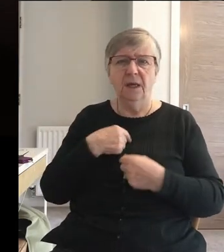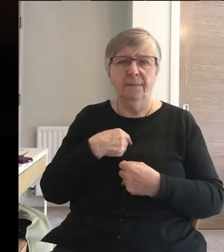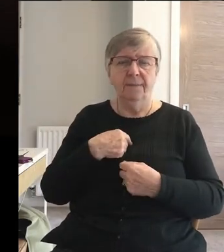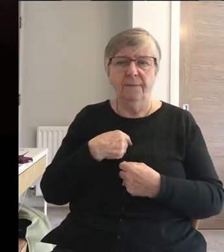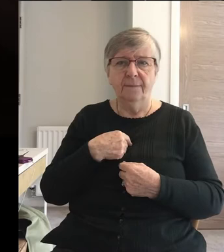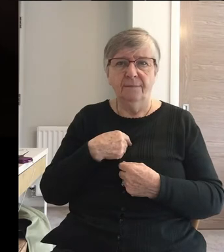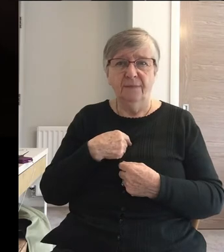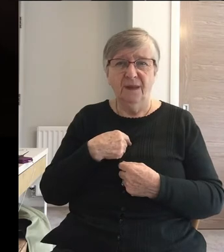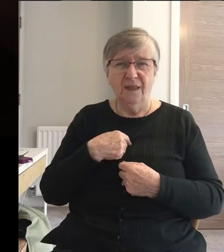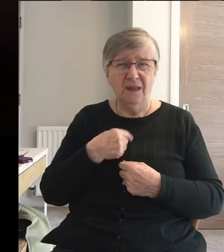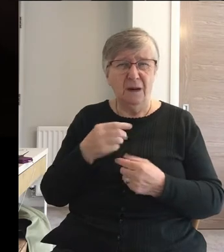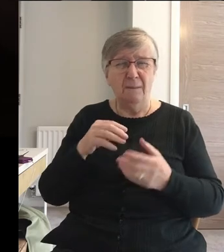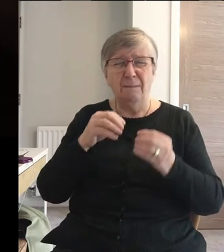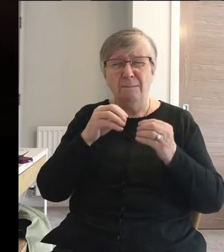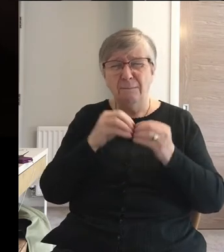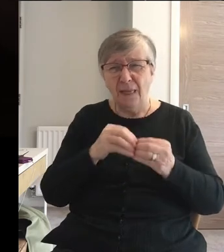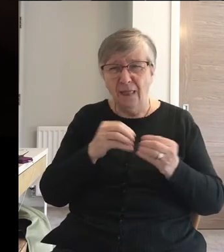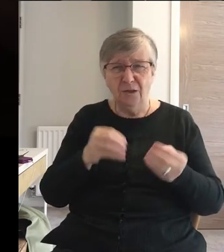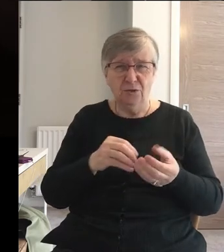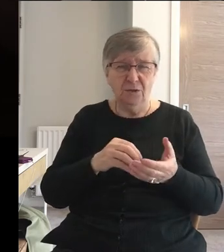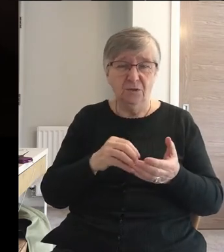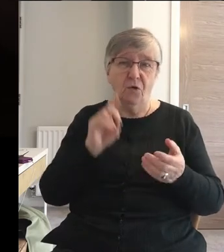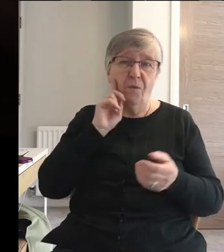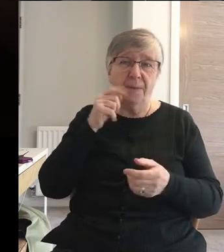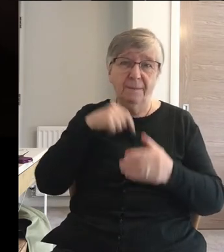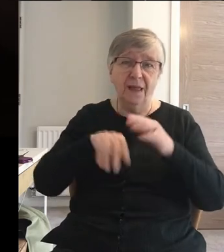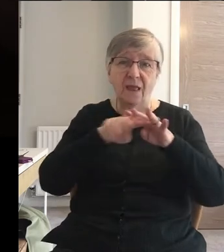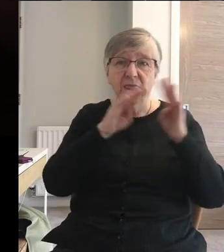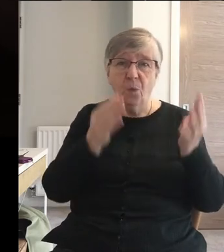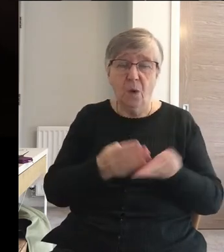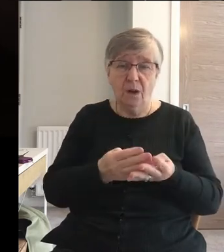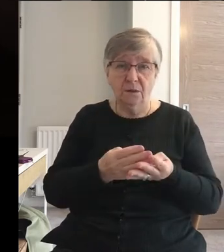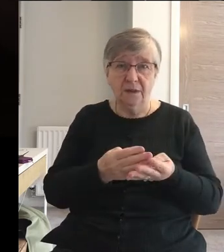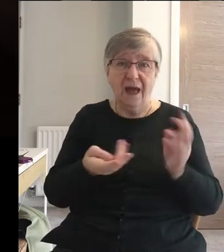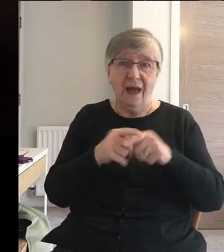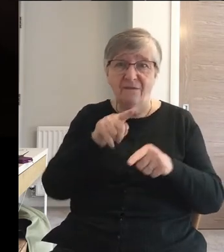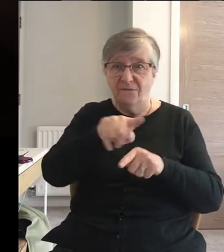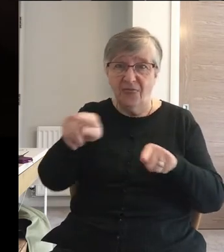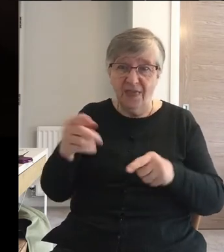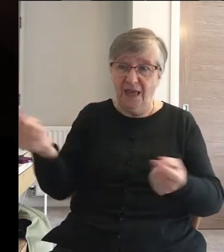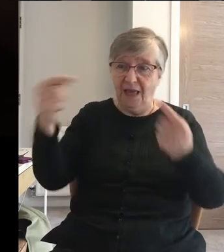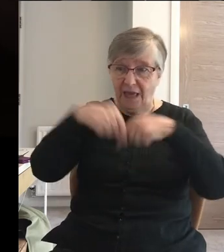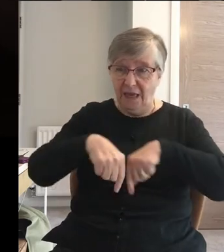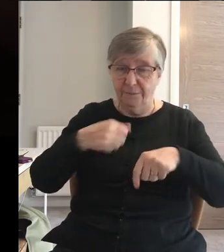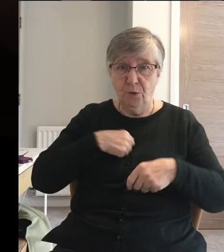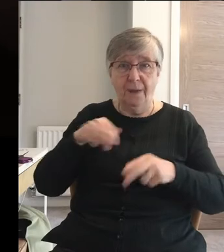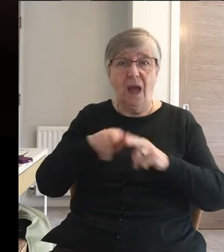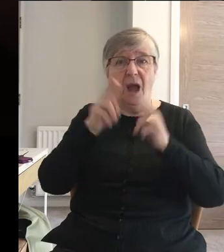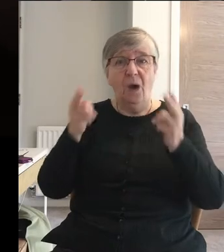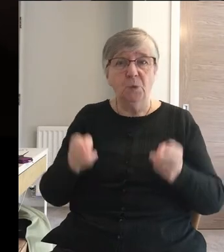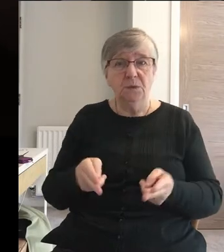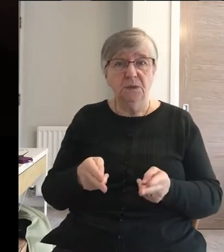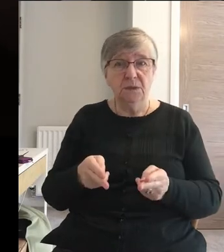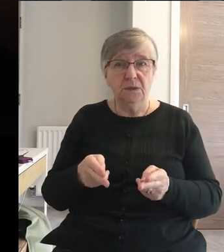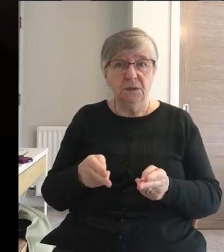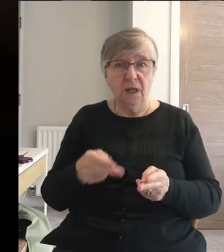Simple fact is, there are billions of people in this world that I would be so incredibly